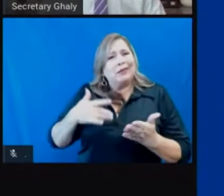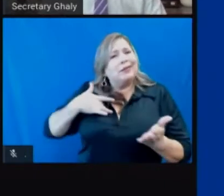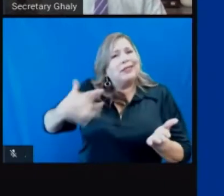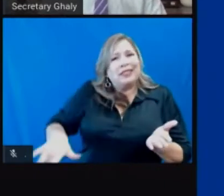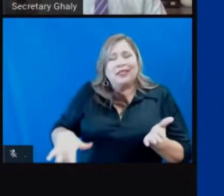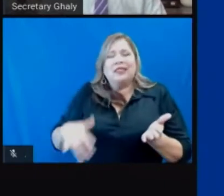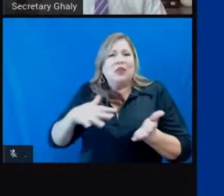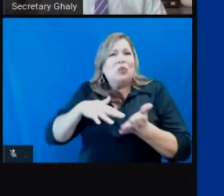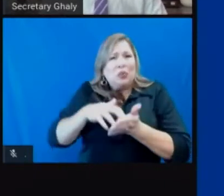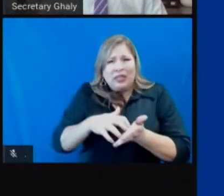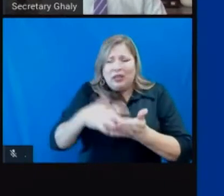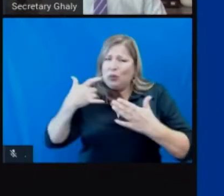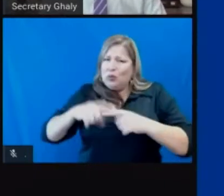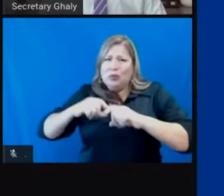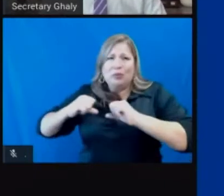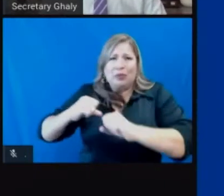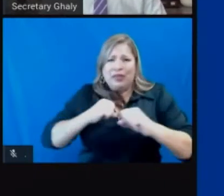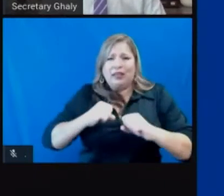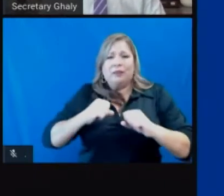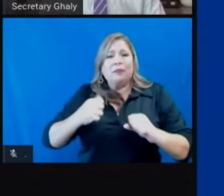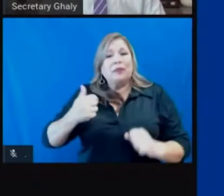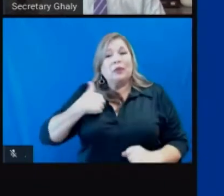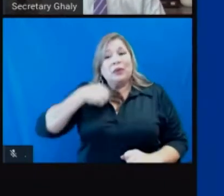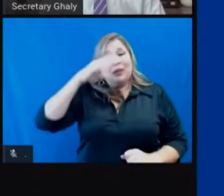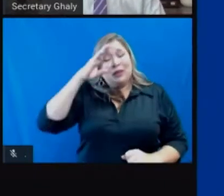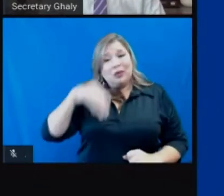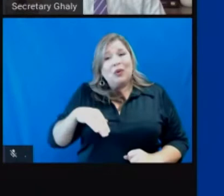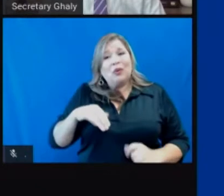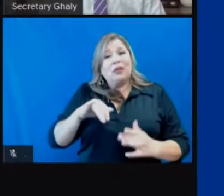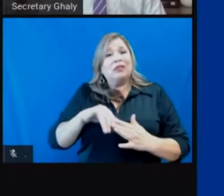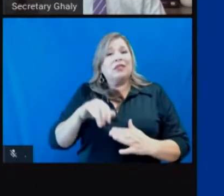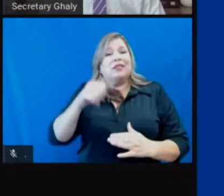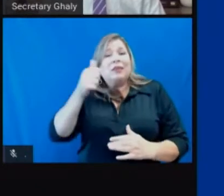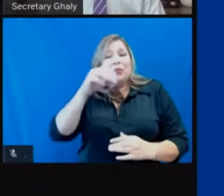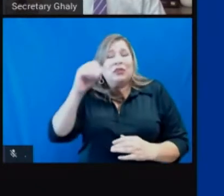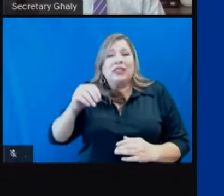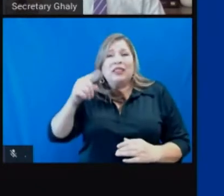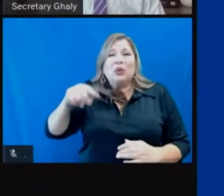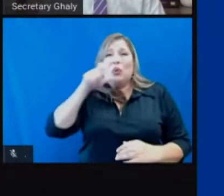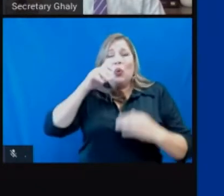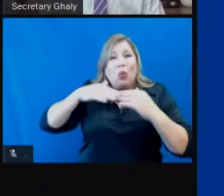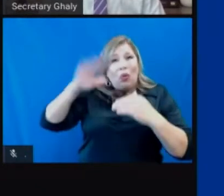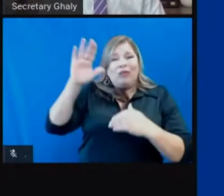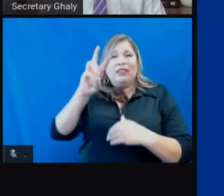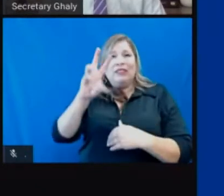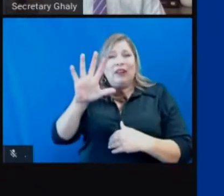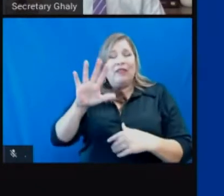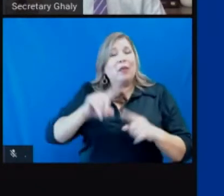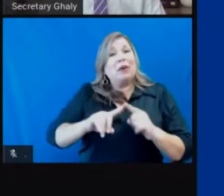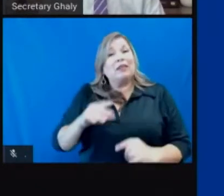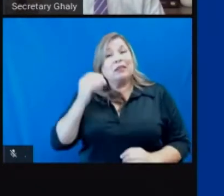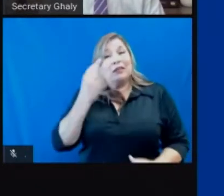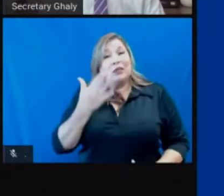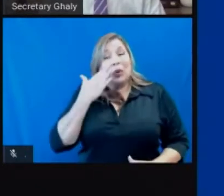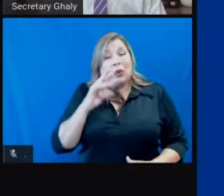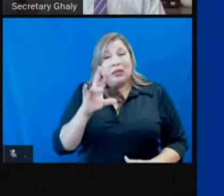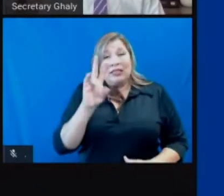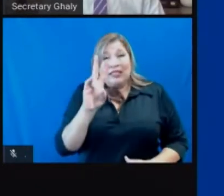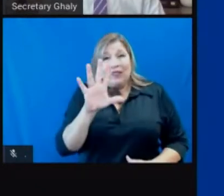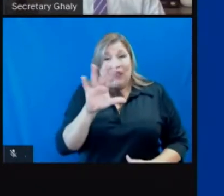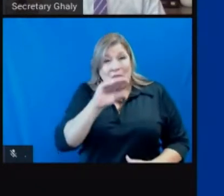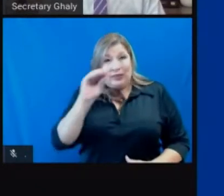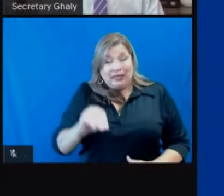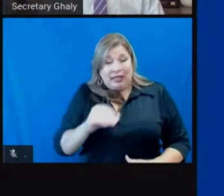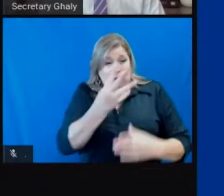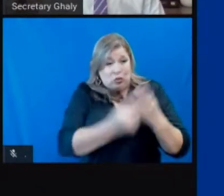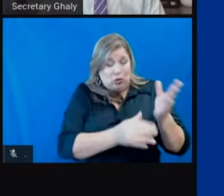of California's cases are in individuals over the age of 65, 75% of our deaths, that worst outcome